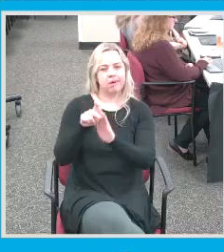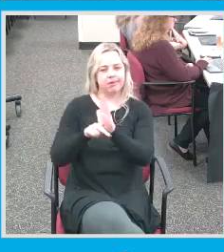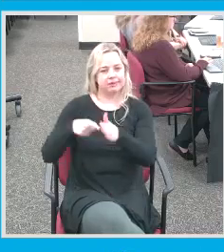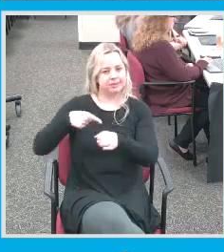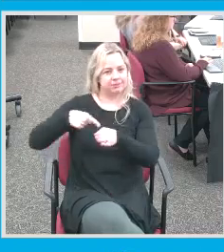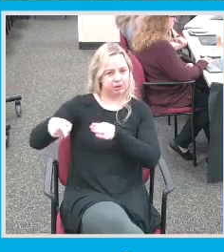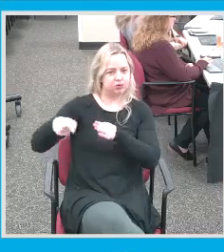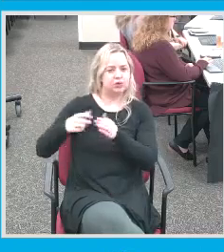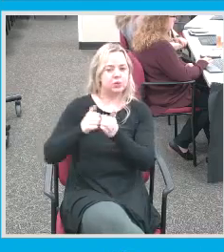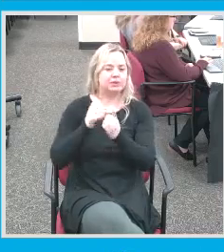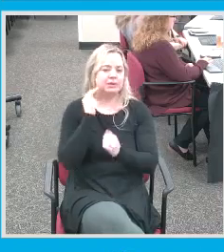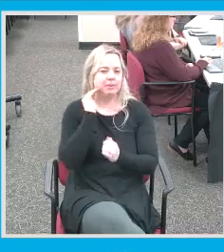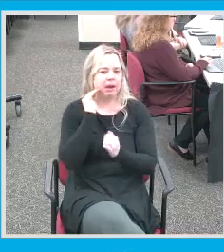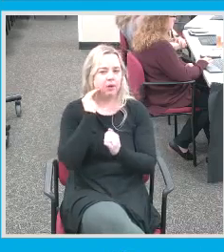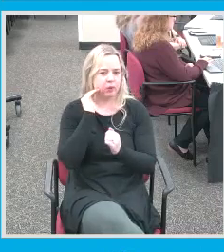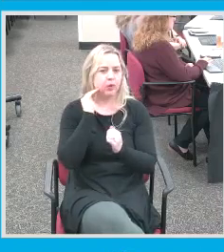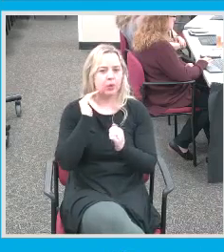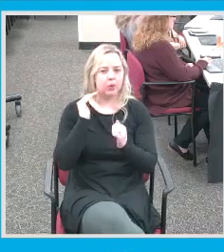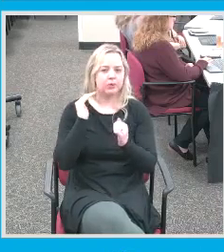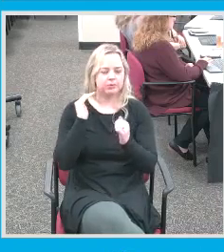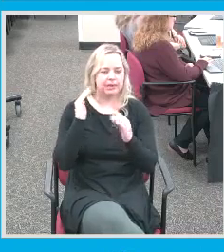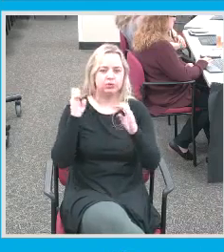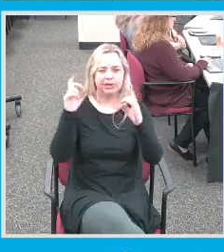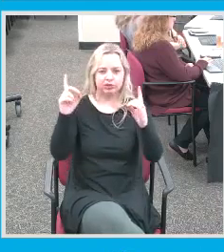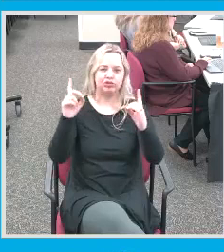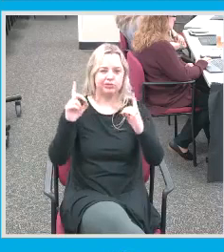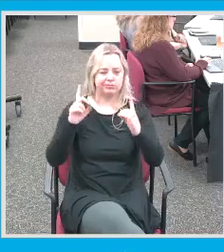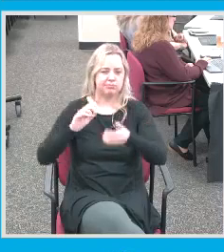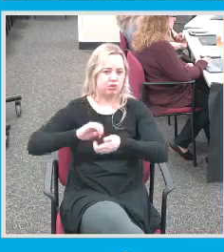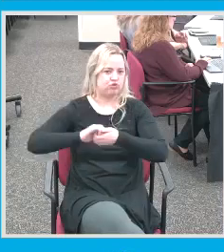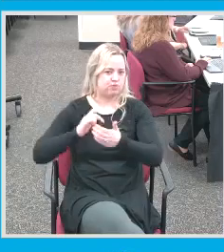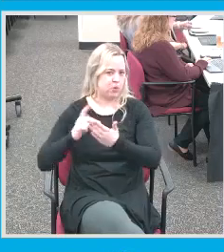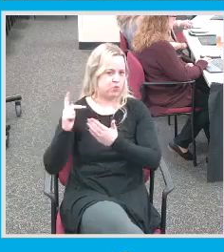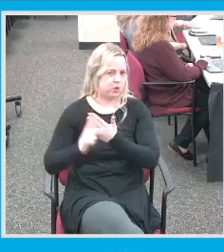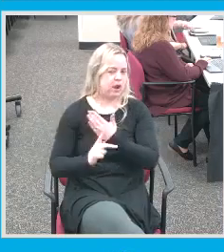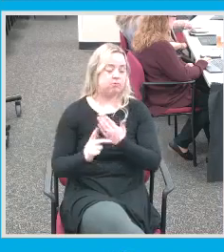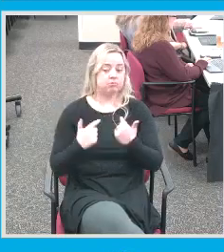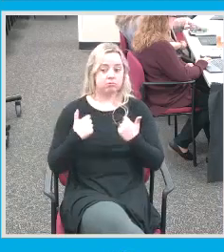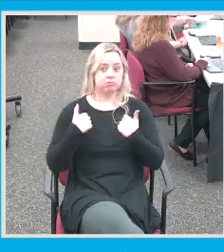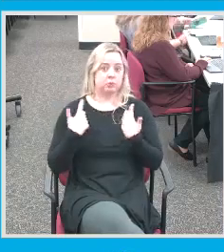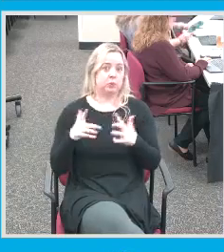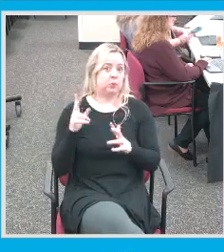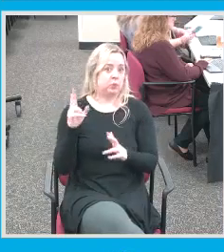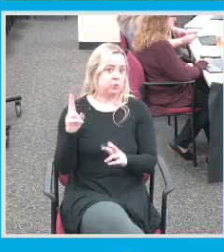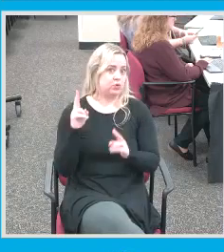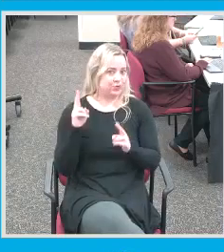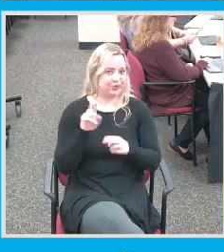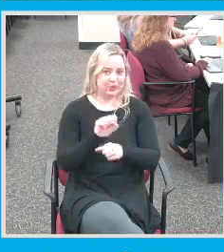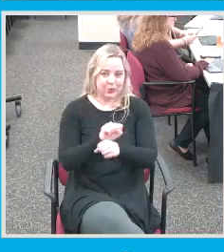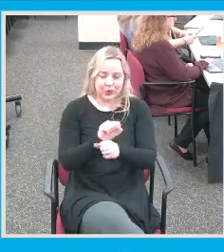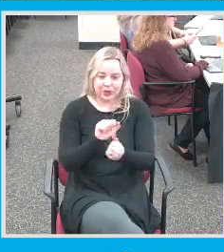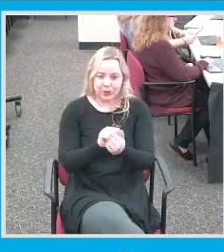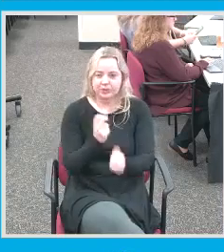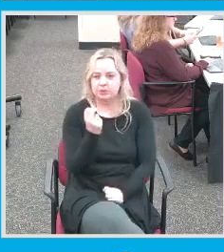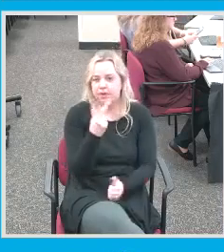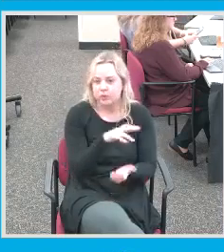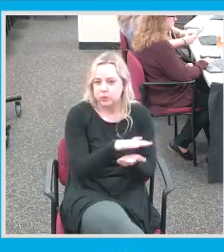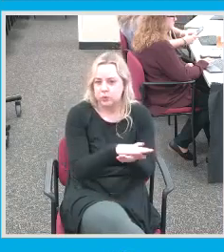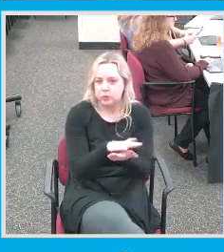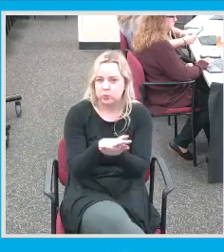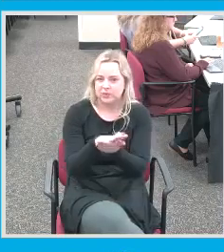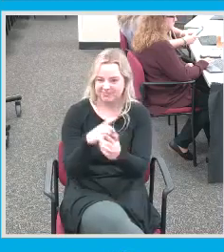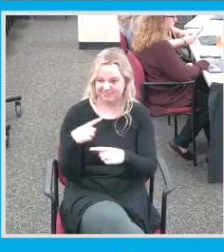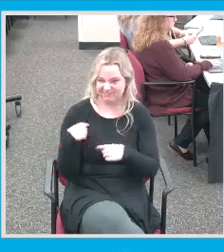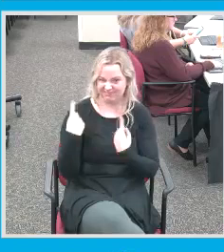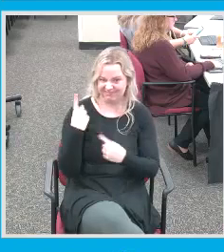the Tobacco Education Prevention Partnership Program. I have had the honor of working with 12 schools this past school